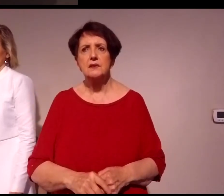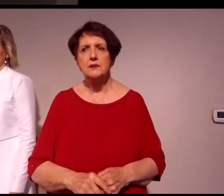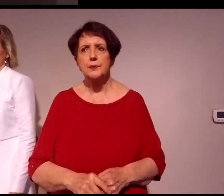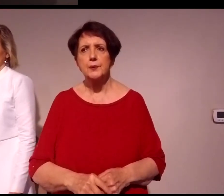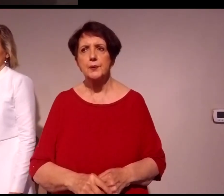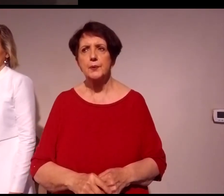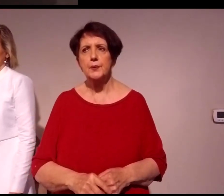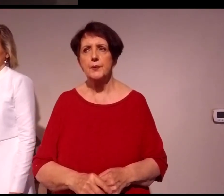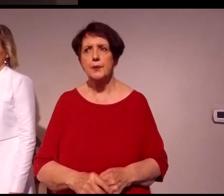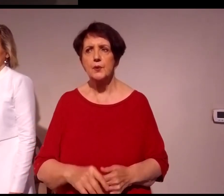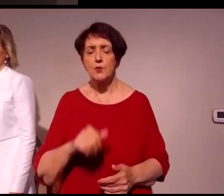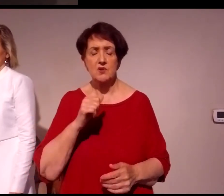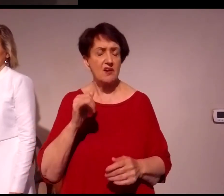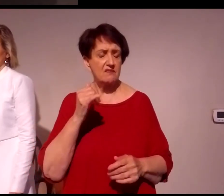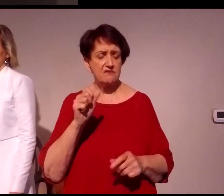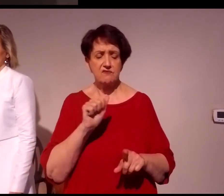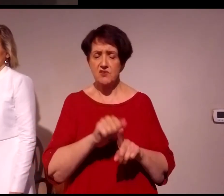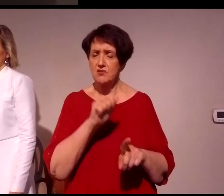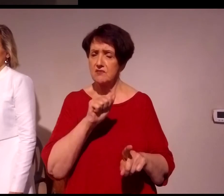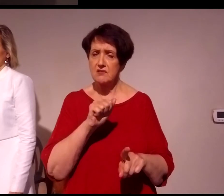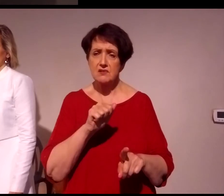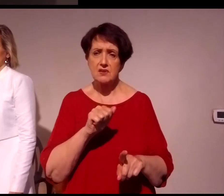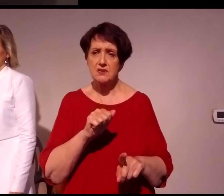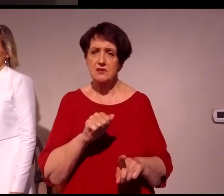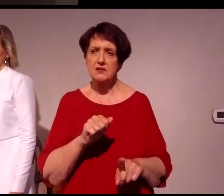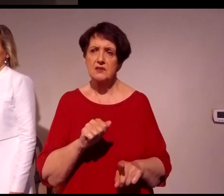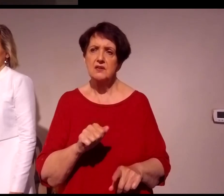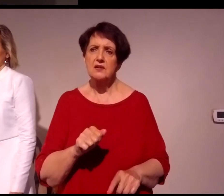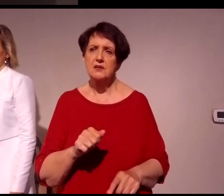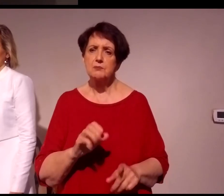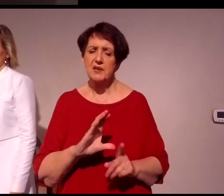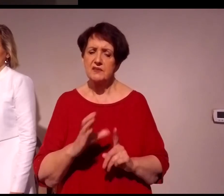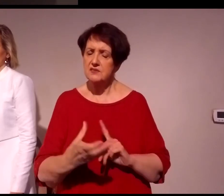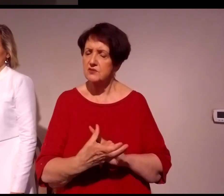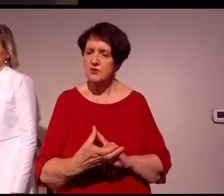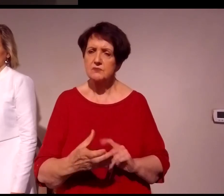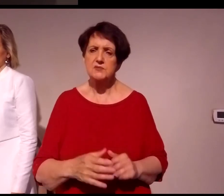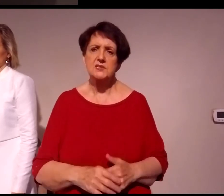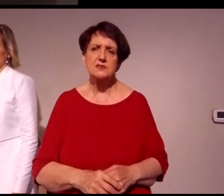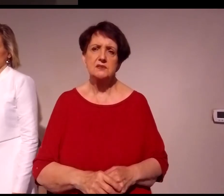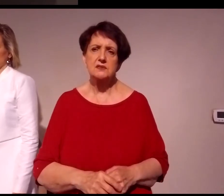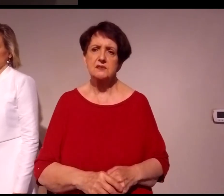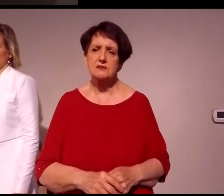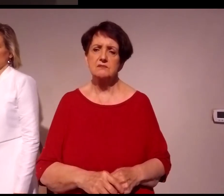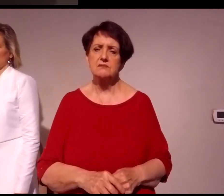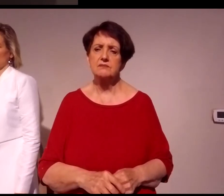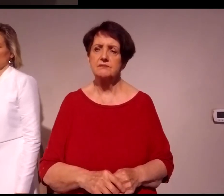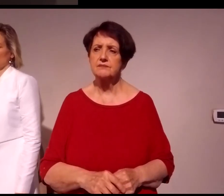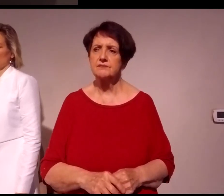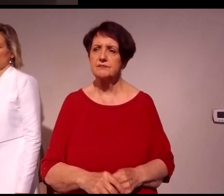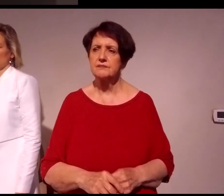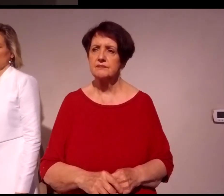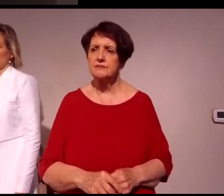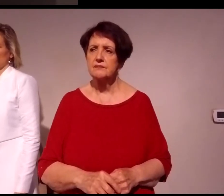And we are not fooled by the circumstances.